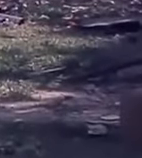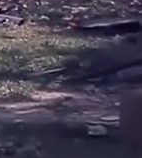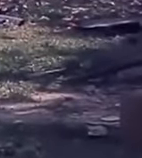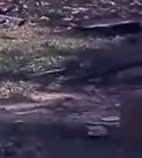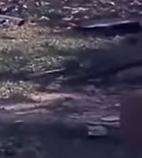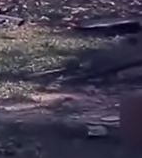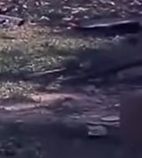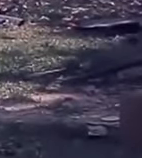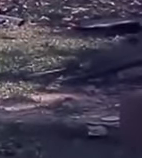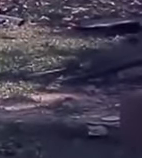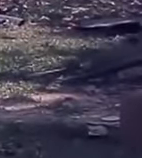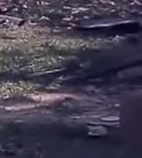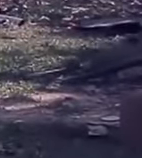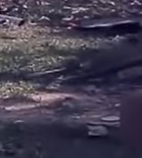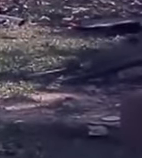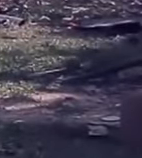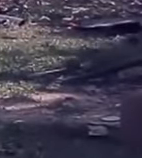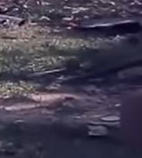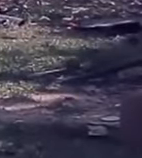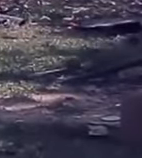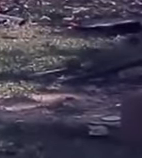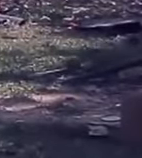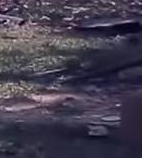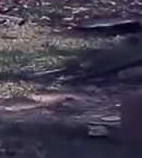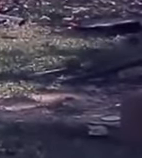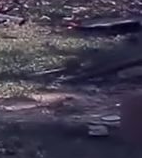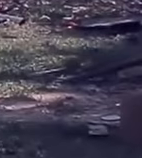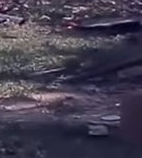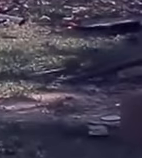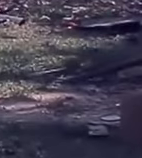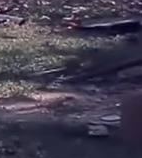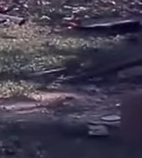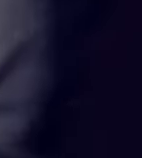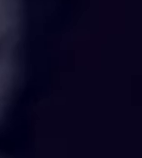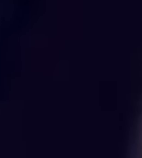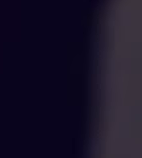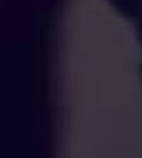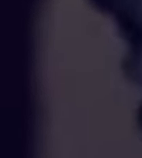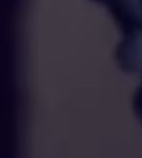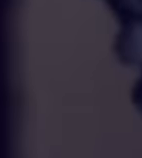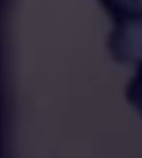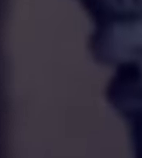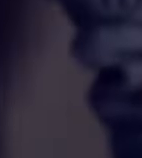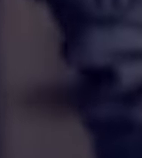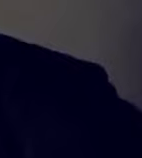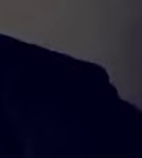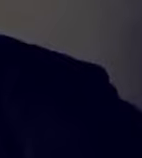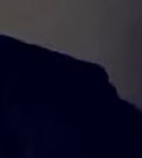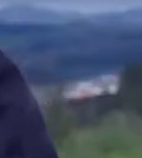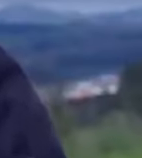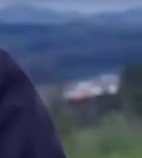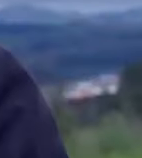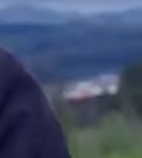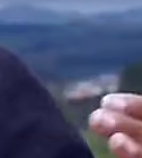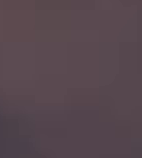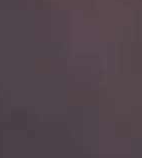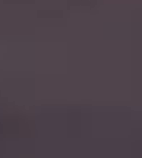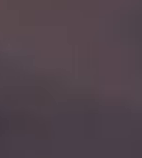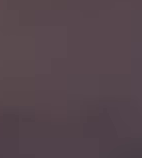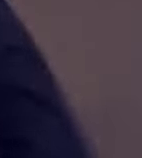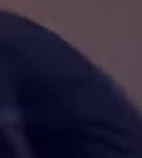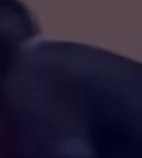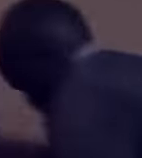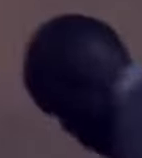ngene ngaye sometimes uthole ukuthi leyo scene le kumele say shooter idinga ima effects thide on post production